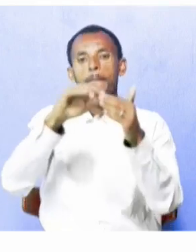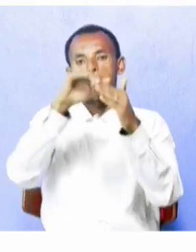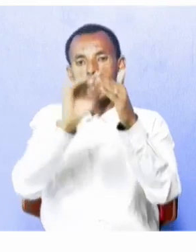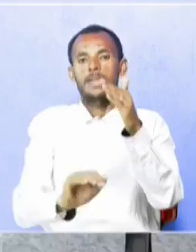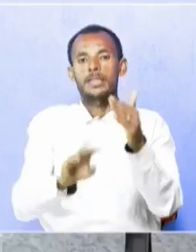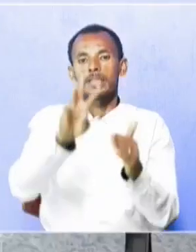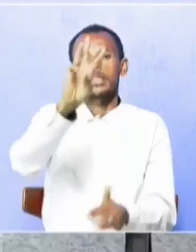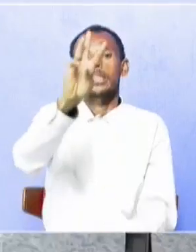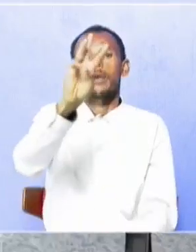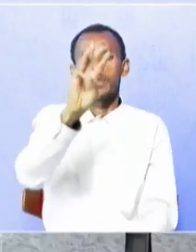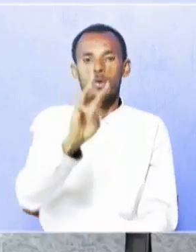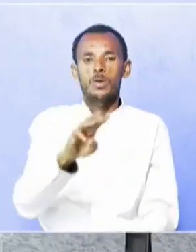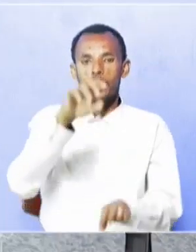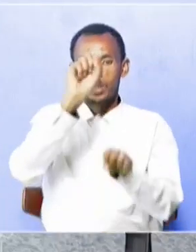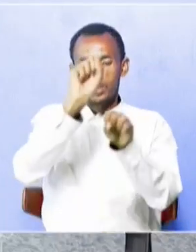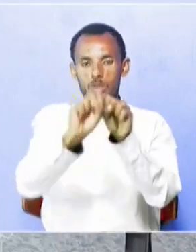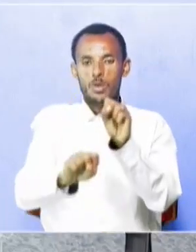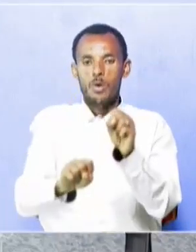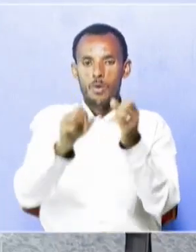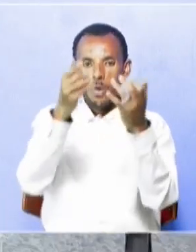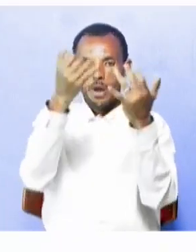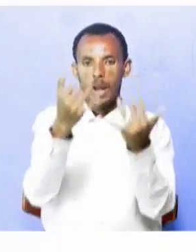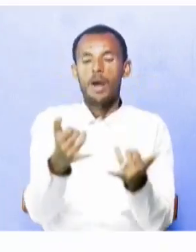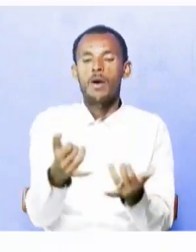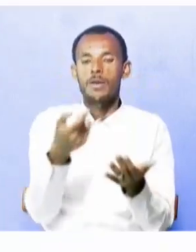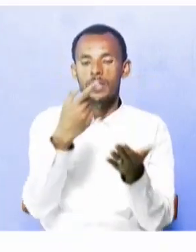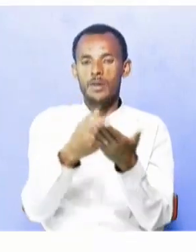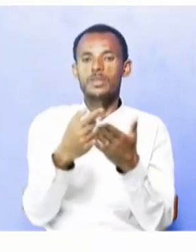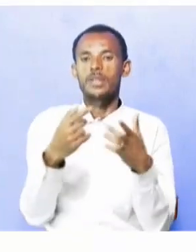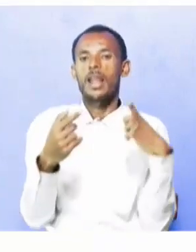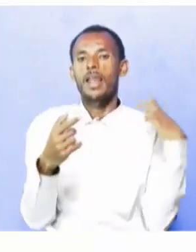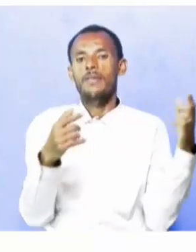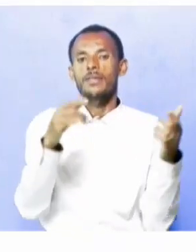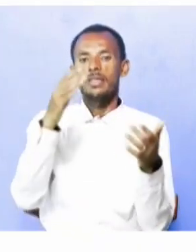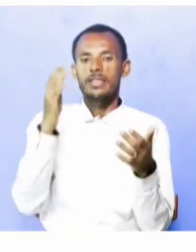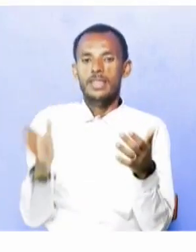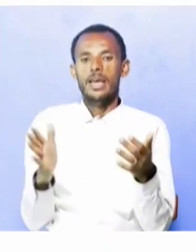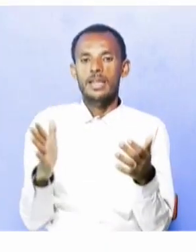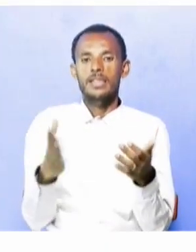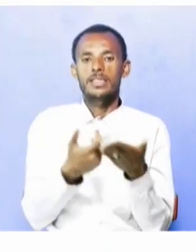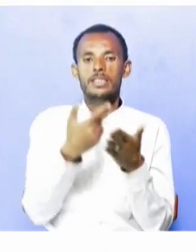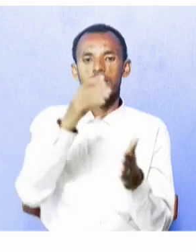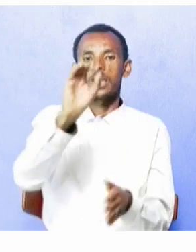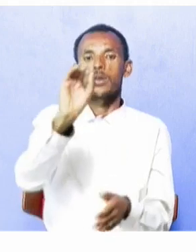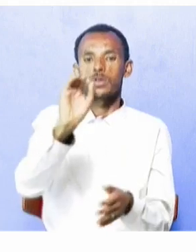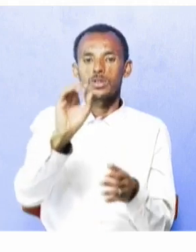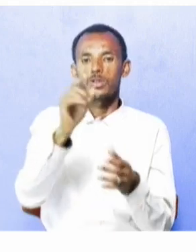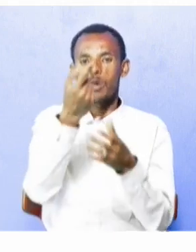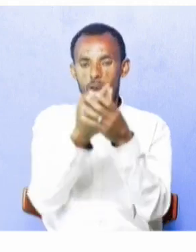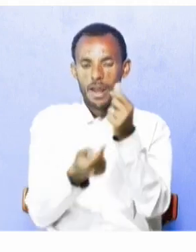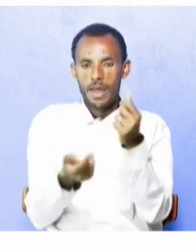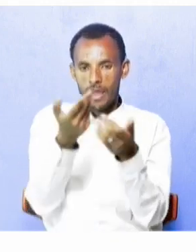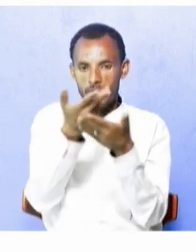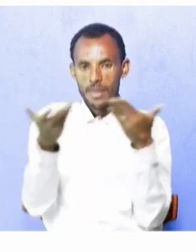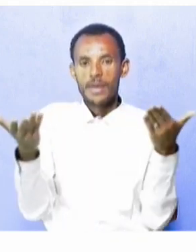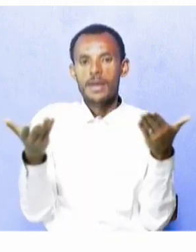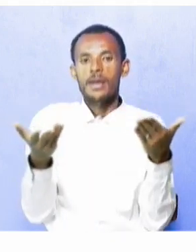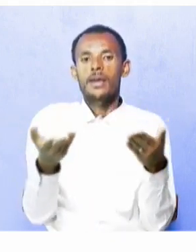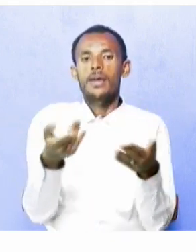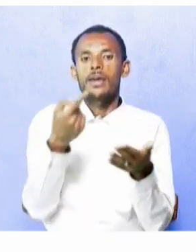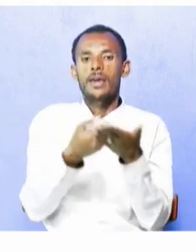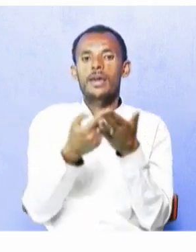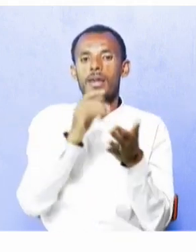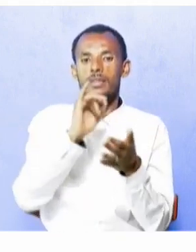Okay, so now on the left side, this will be 0. And the only thing that left here